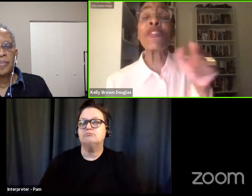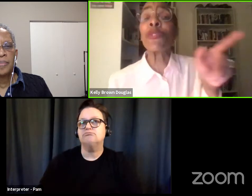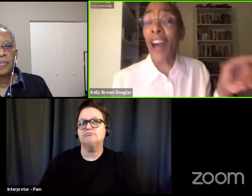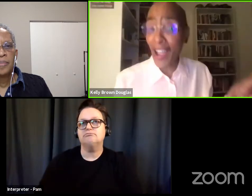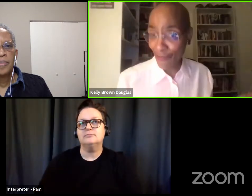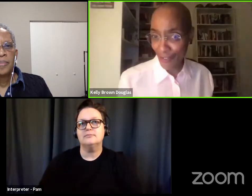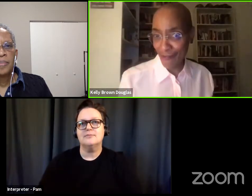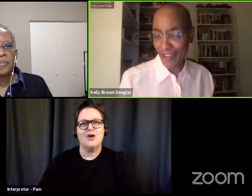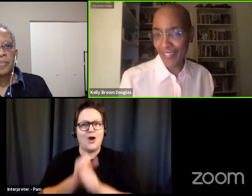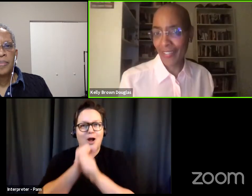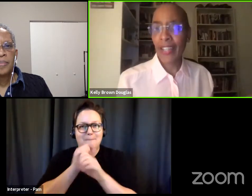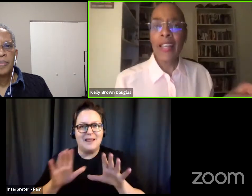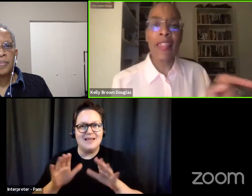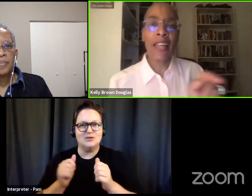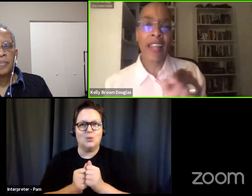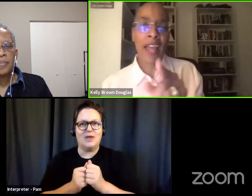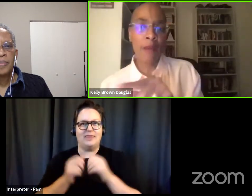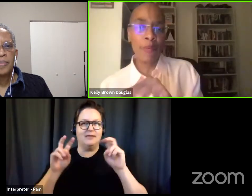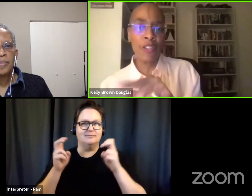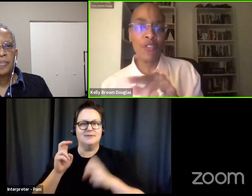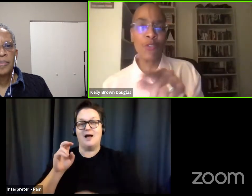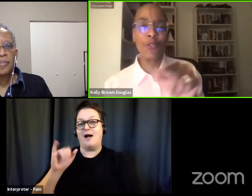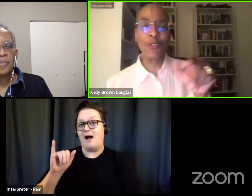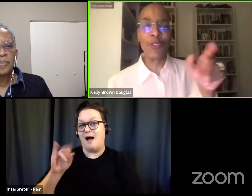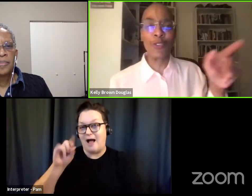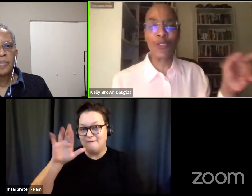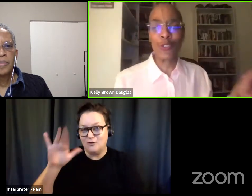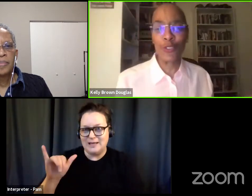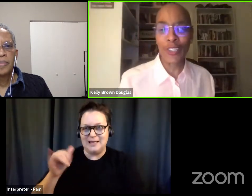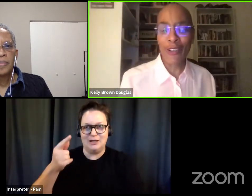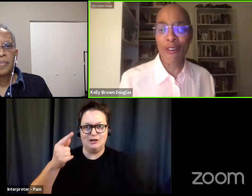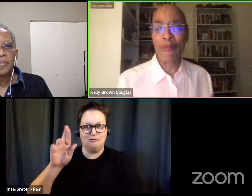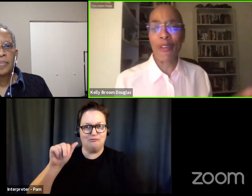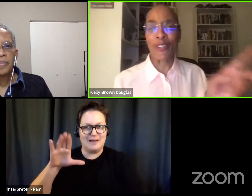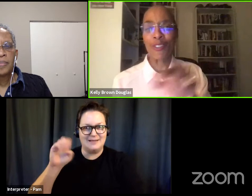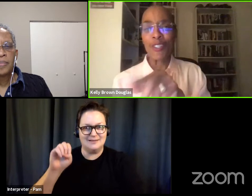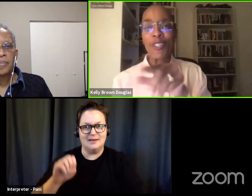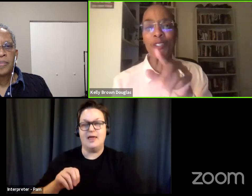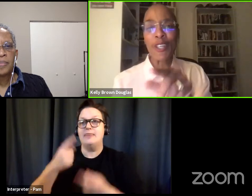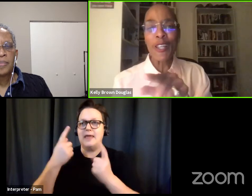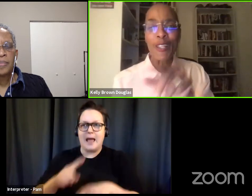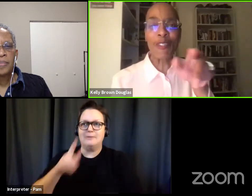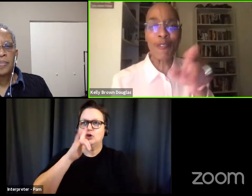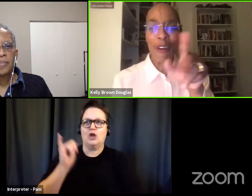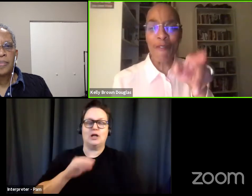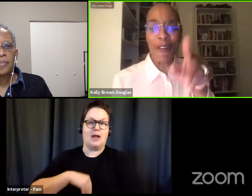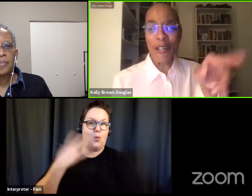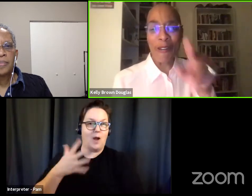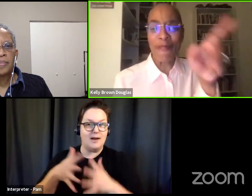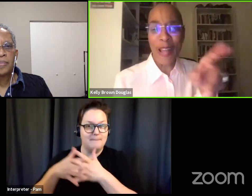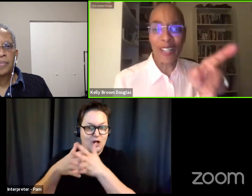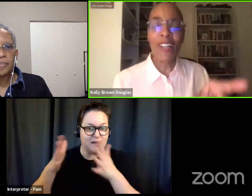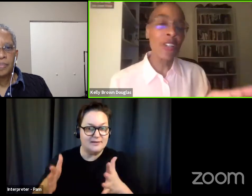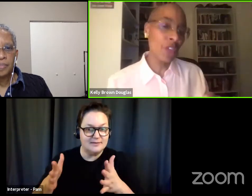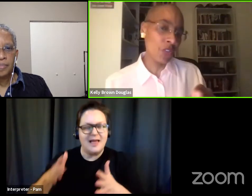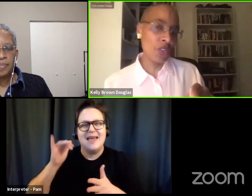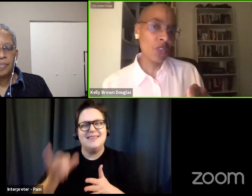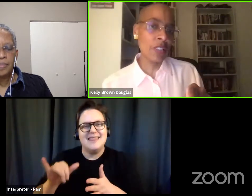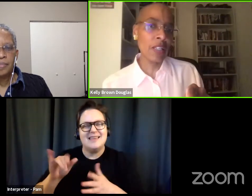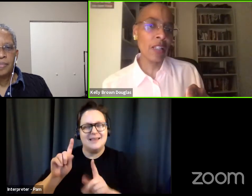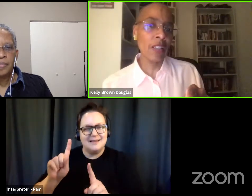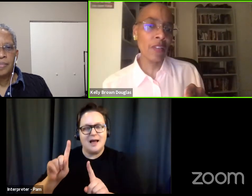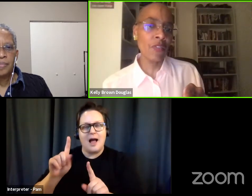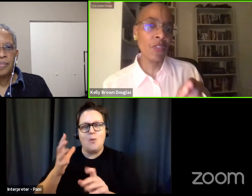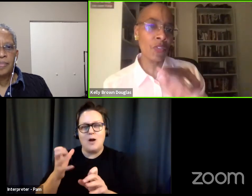are blessed with ivory grace that happen to look like white Americans? And this is where I want to come back to